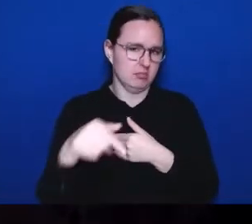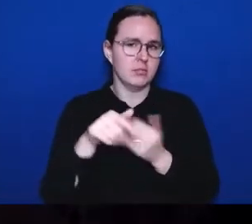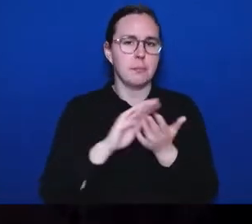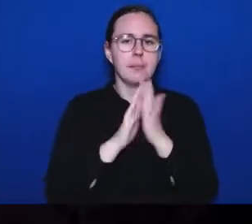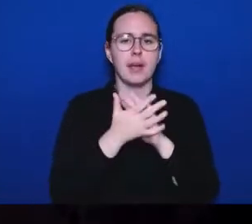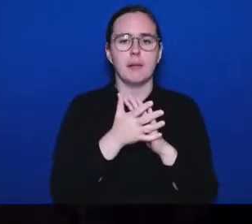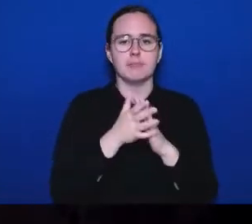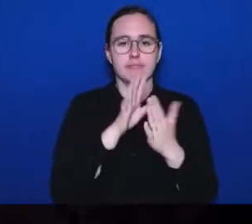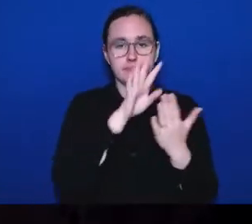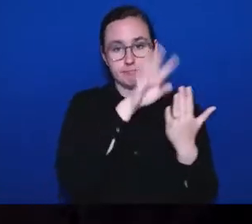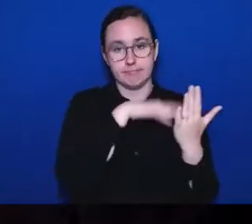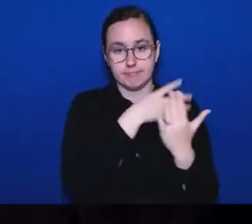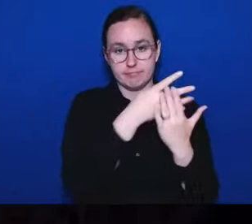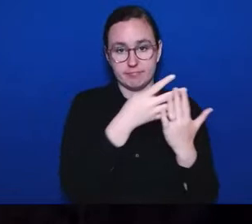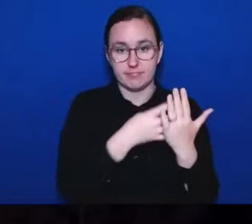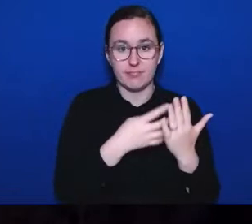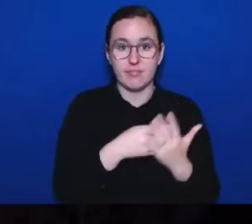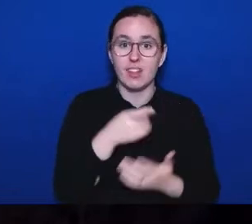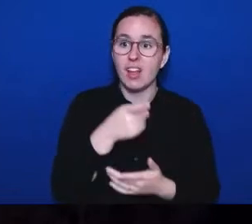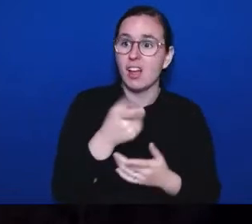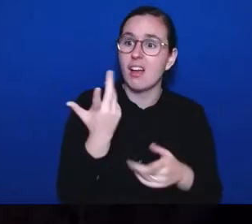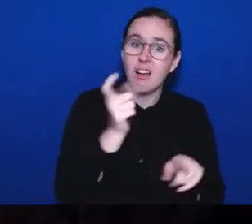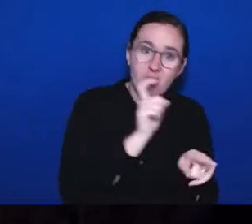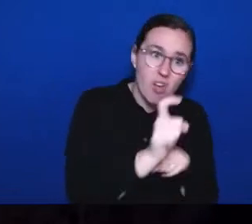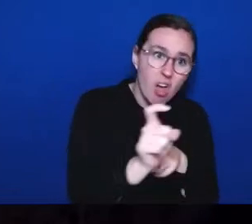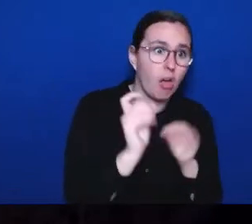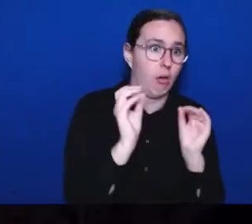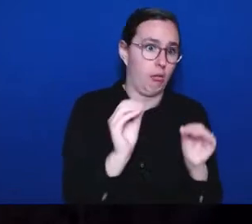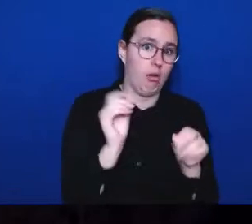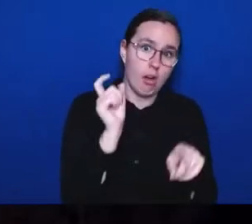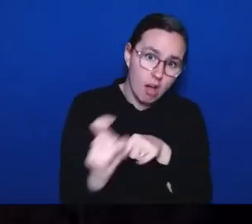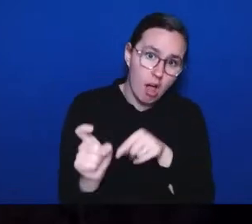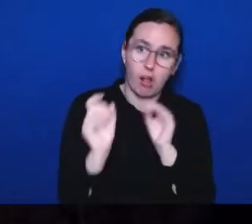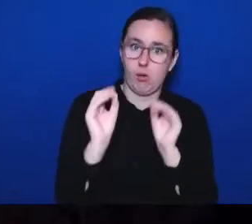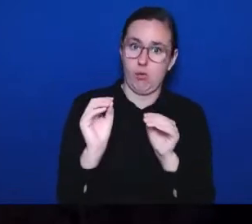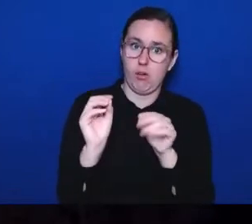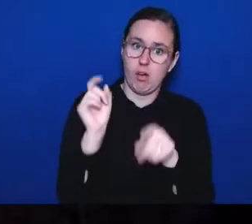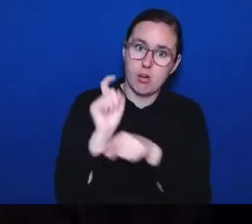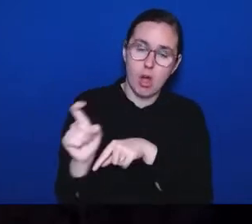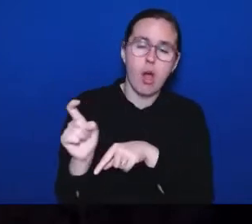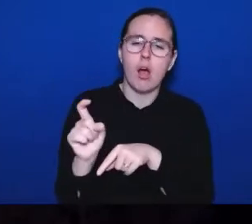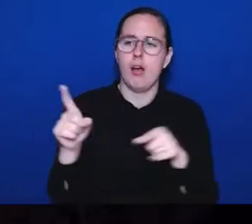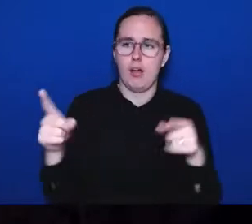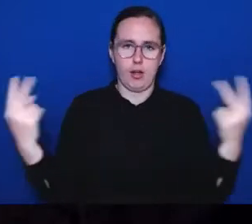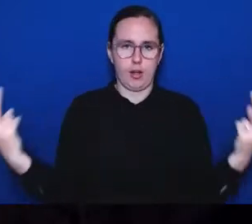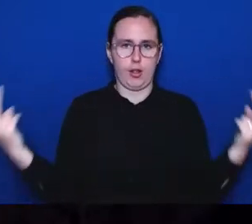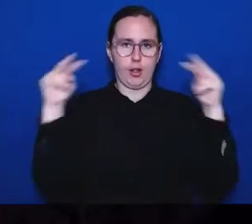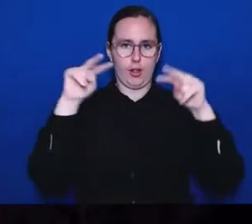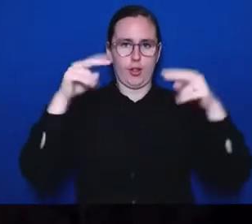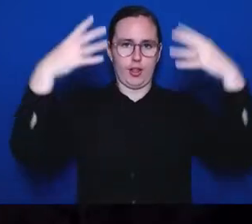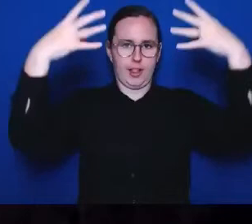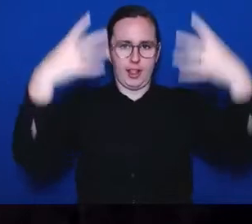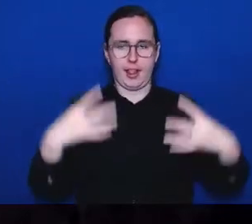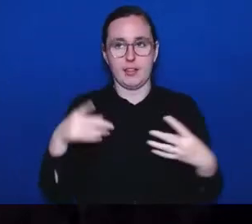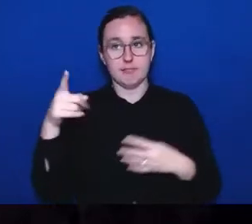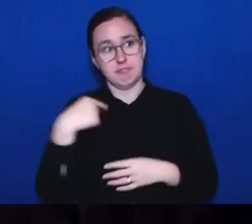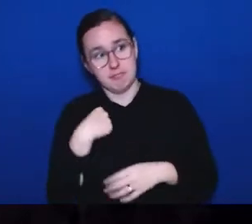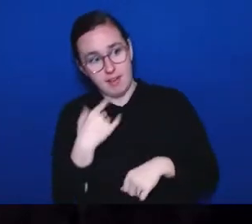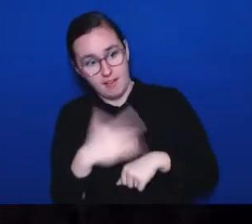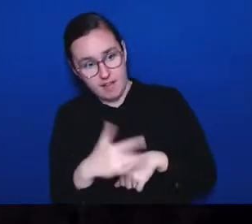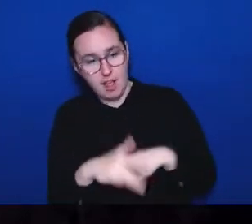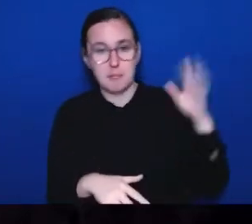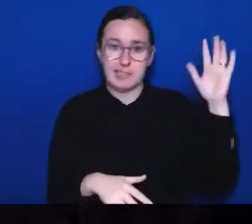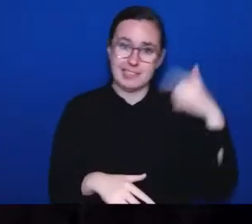be able to connect with our system of family doctors better. So it's good news for patients in that sense. We haven't had